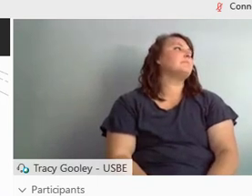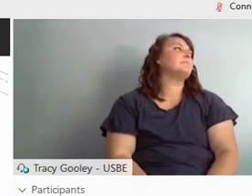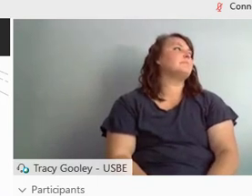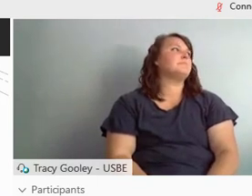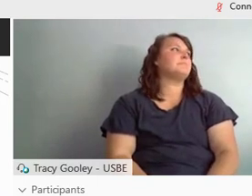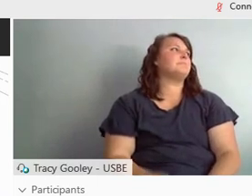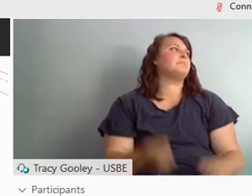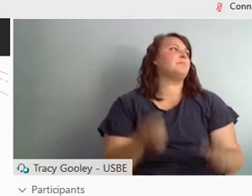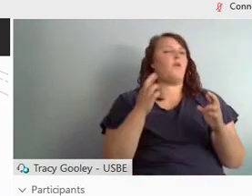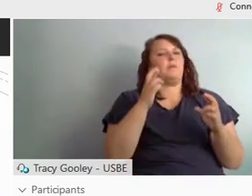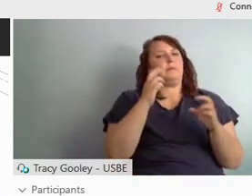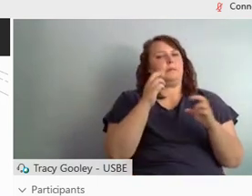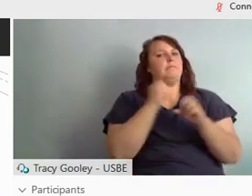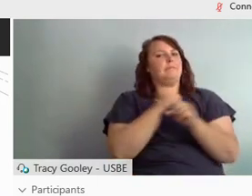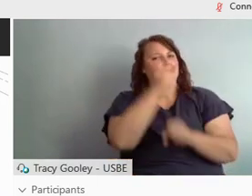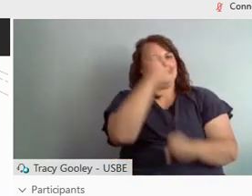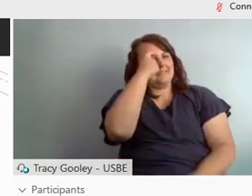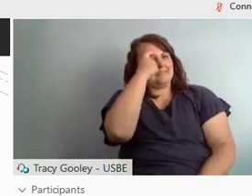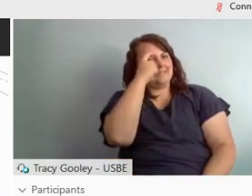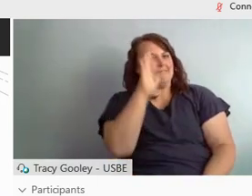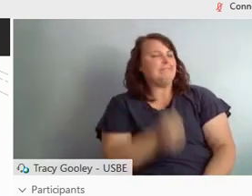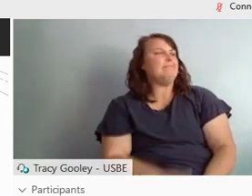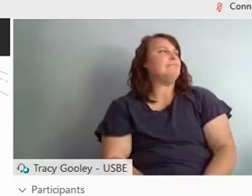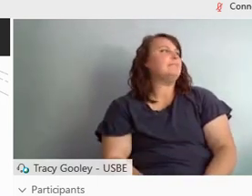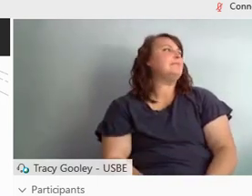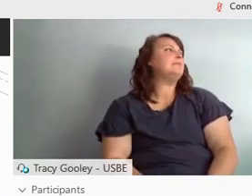in. Hopefully that makes sense. And then